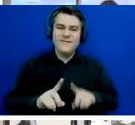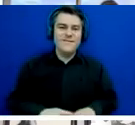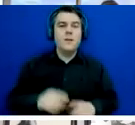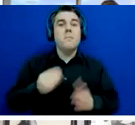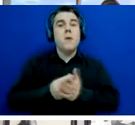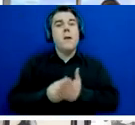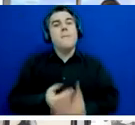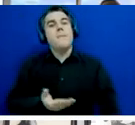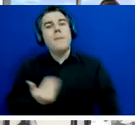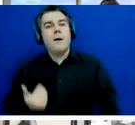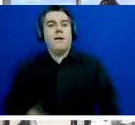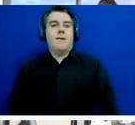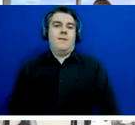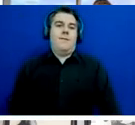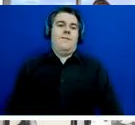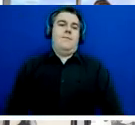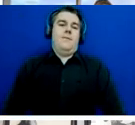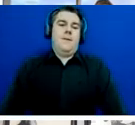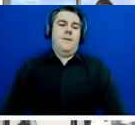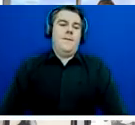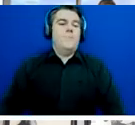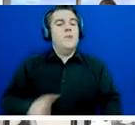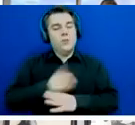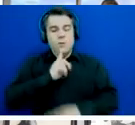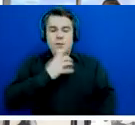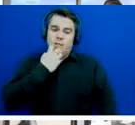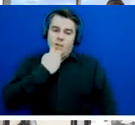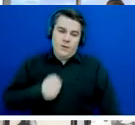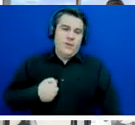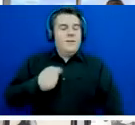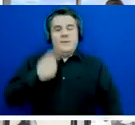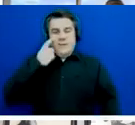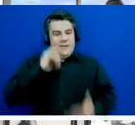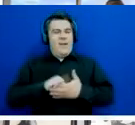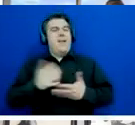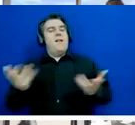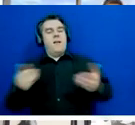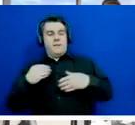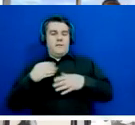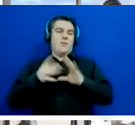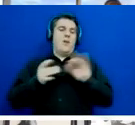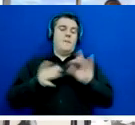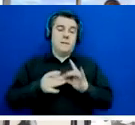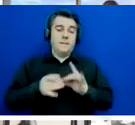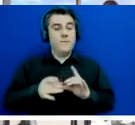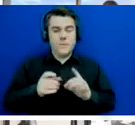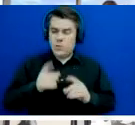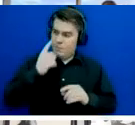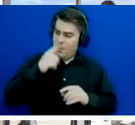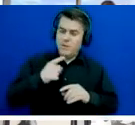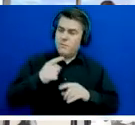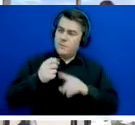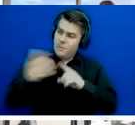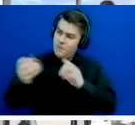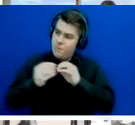So sharing is caring. I saw that a lot in the comments. And can you kind of touch on this a little bit? So